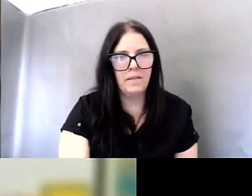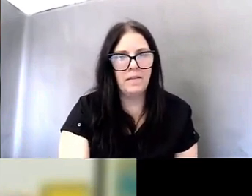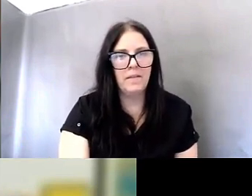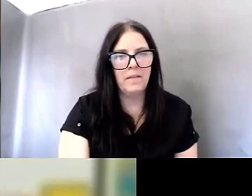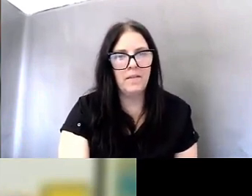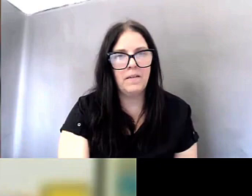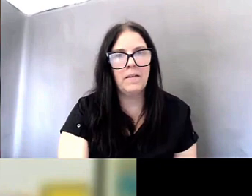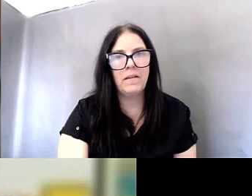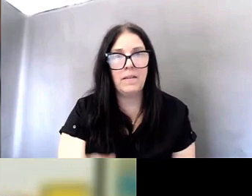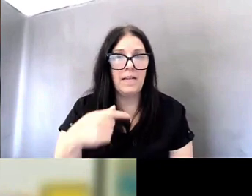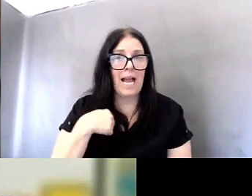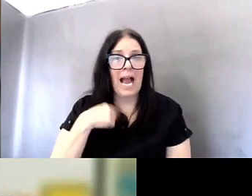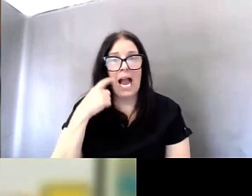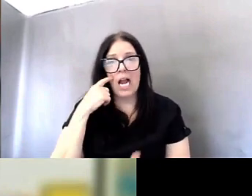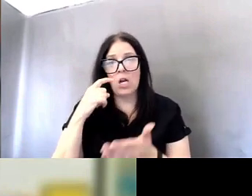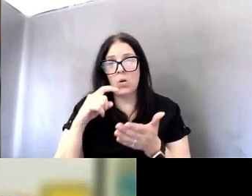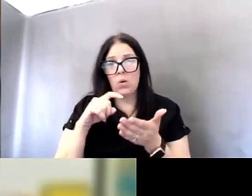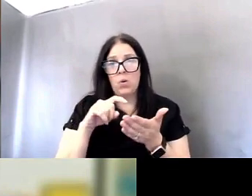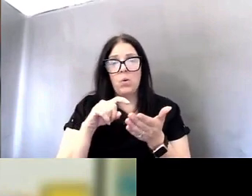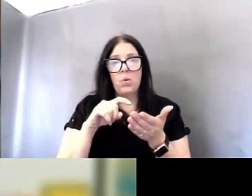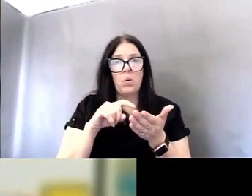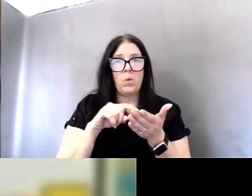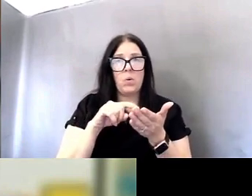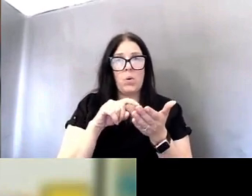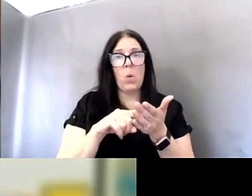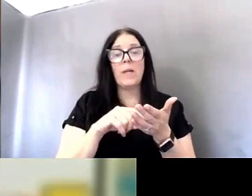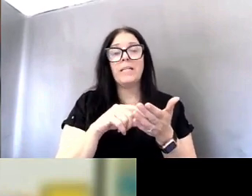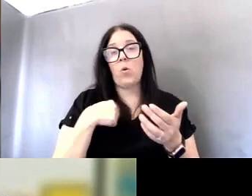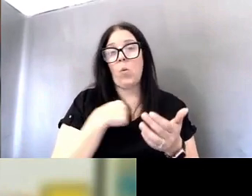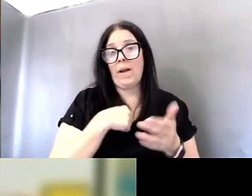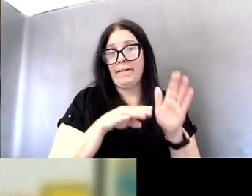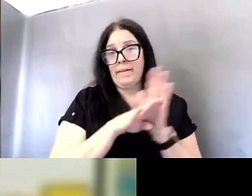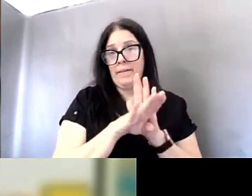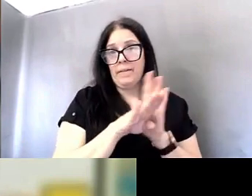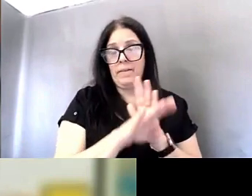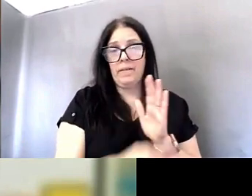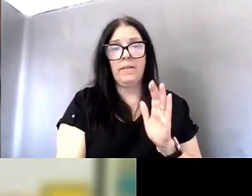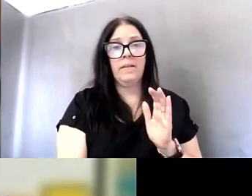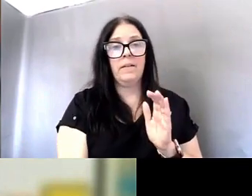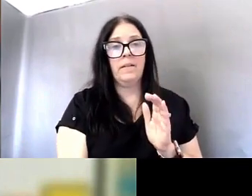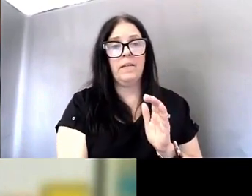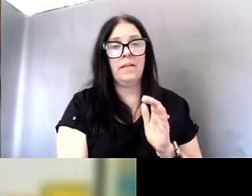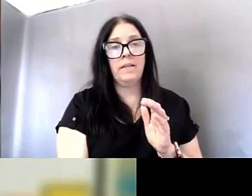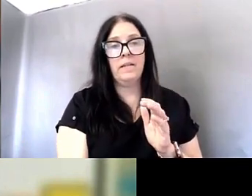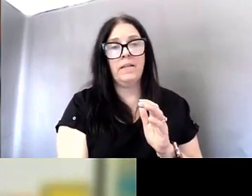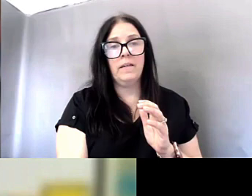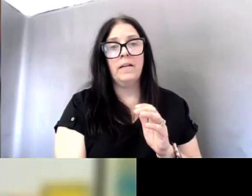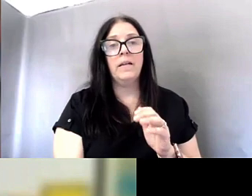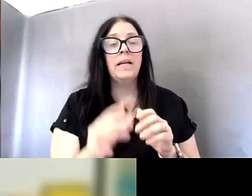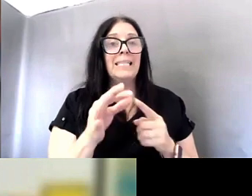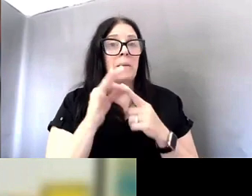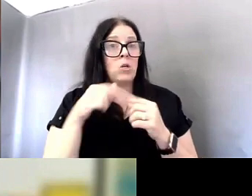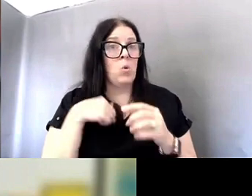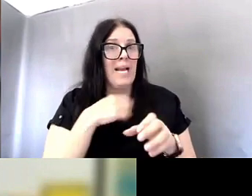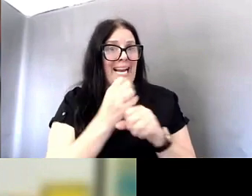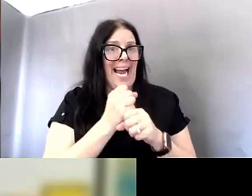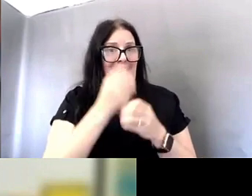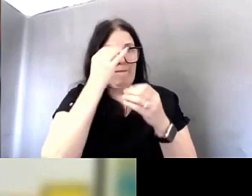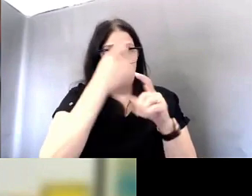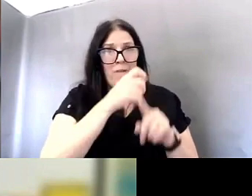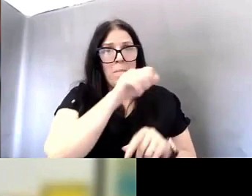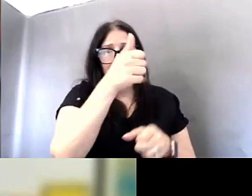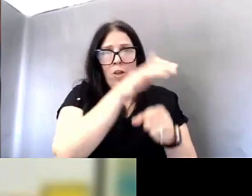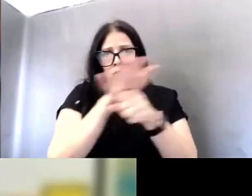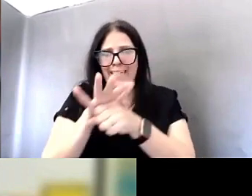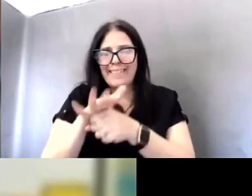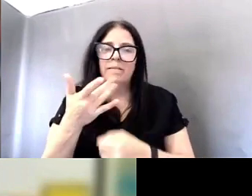we both noticed putting the collection together, especially when resources came from other jurisdictions. Right away, we